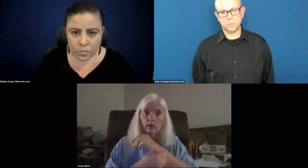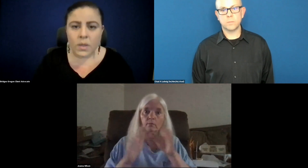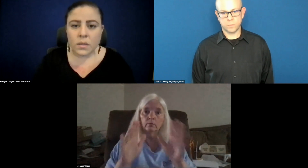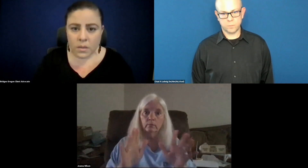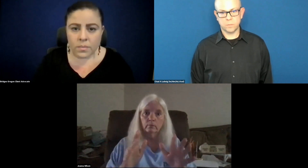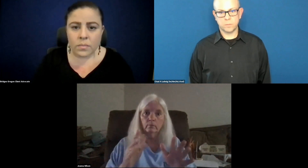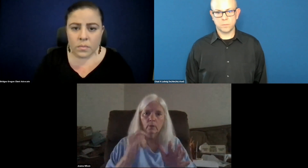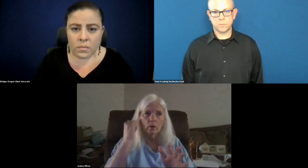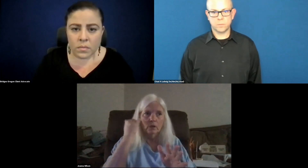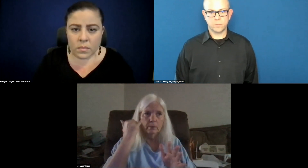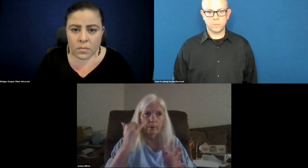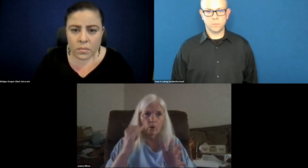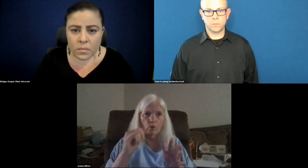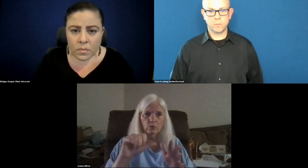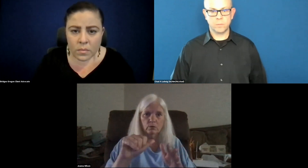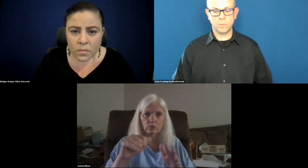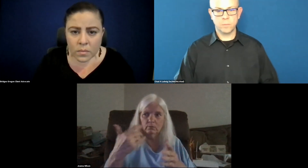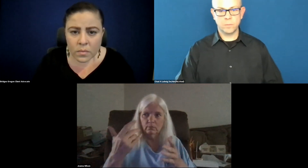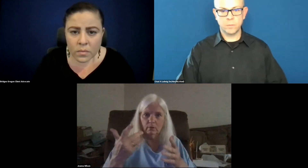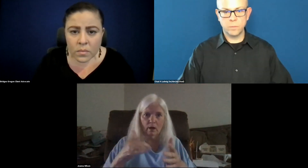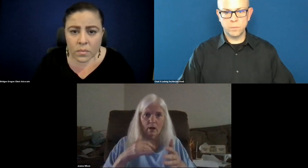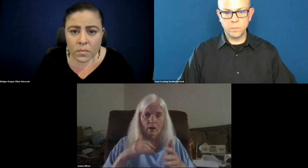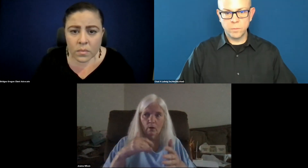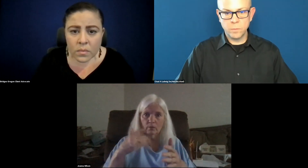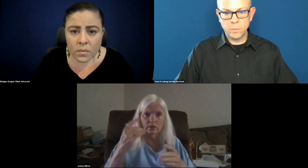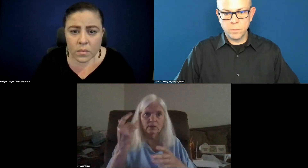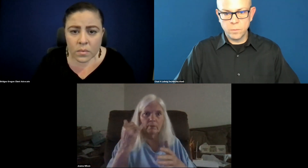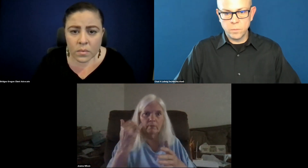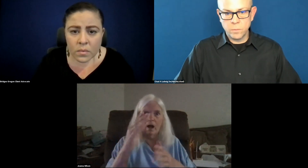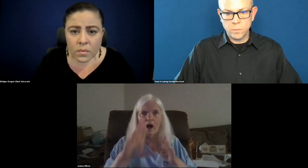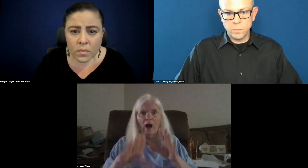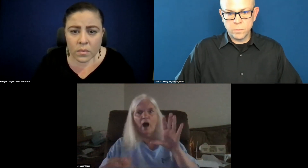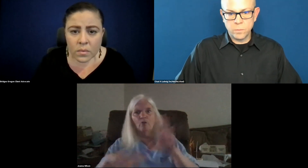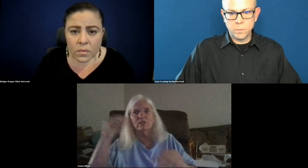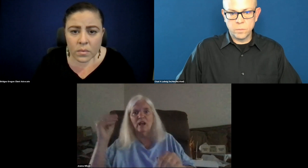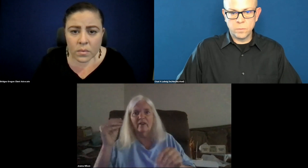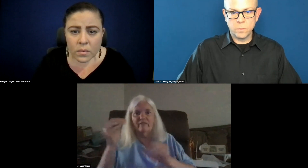Polk counties, right? Mm-hmm. So what if,